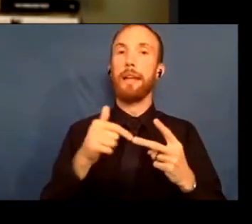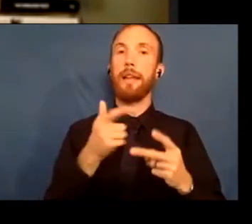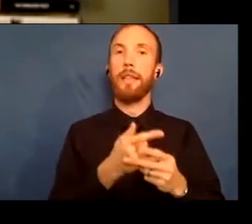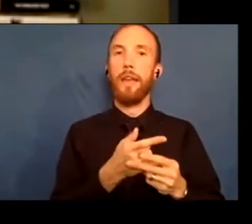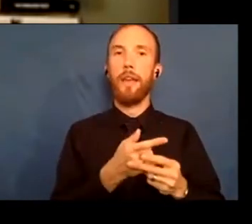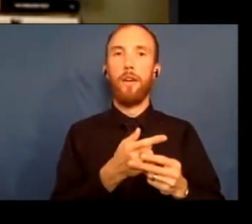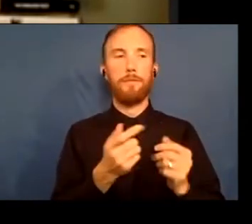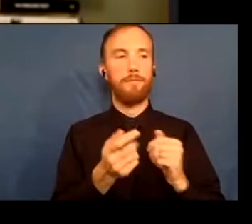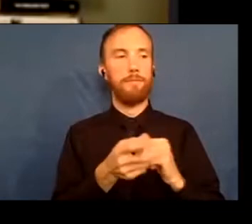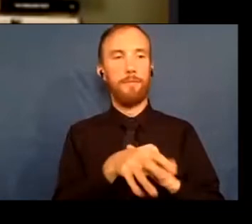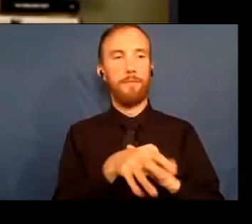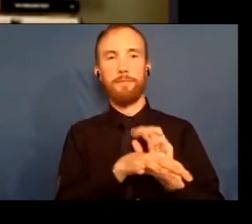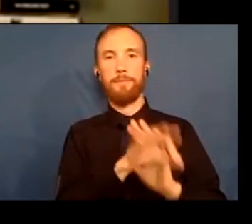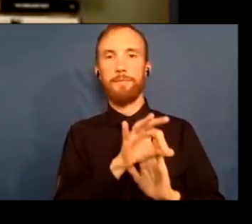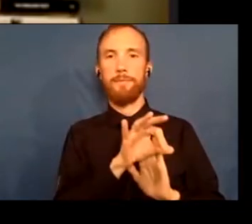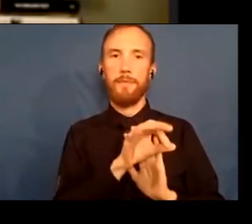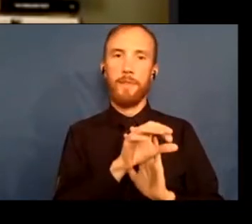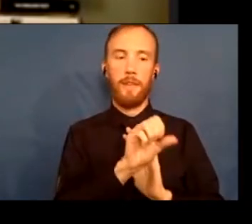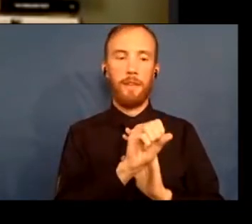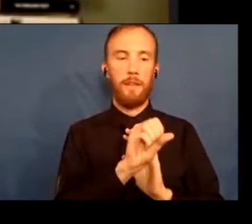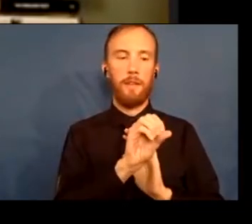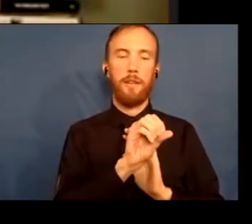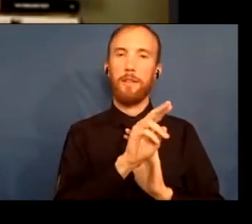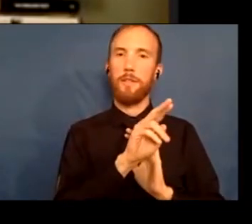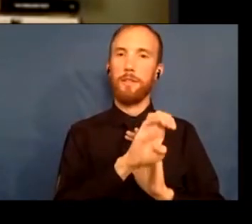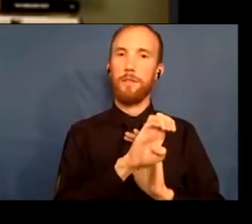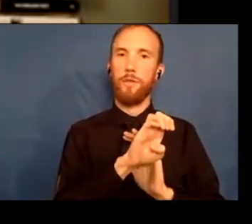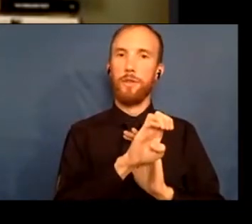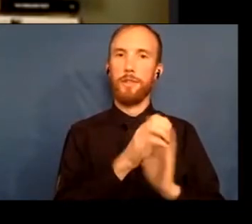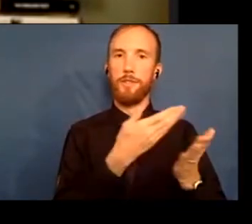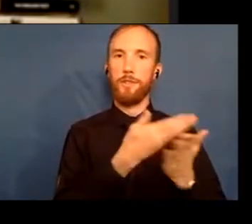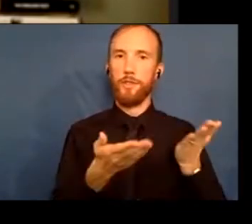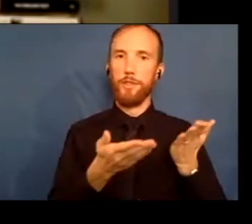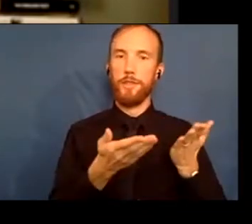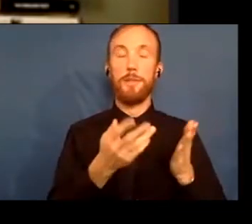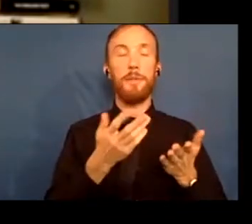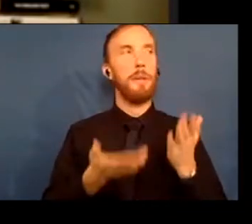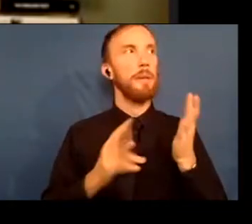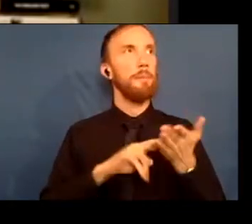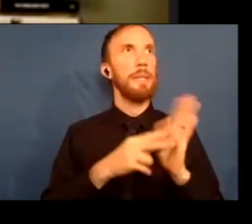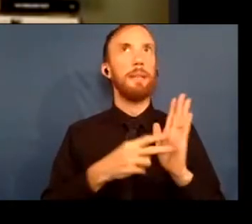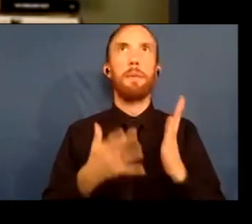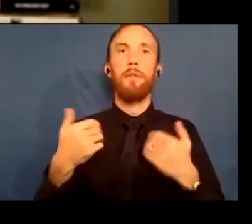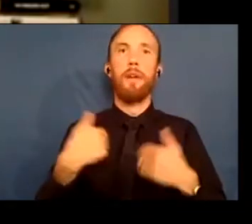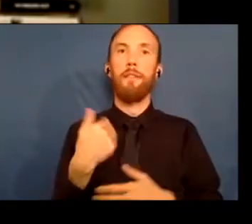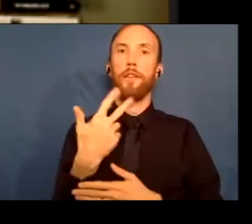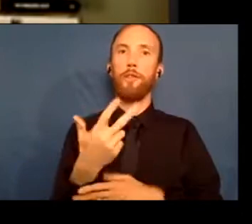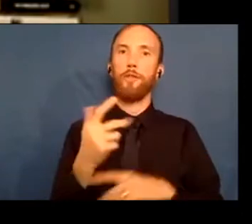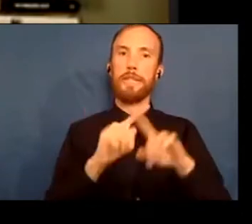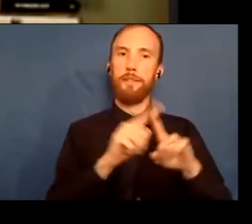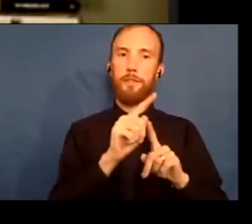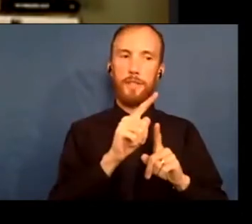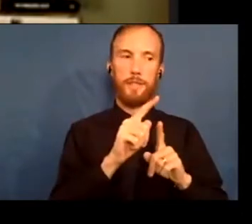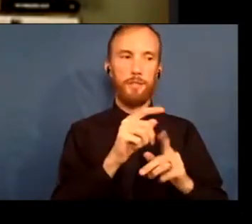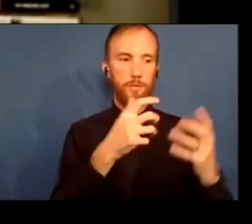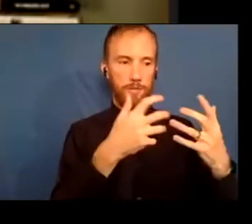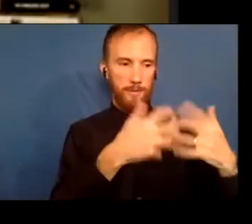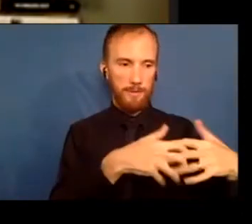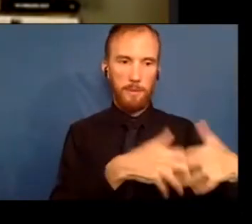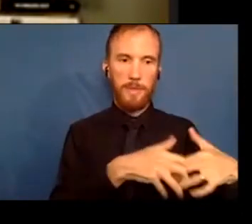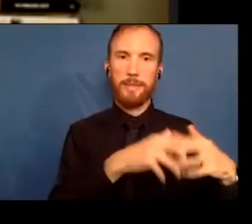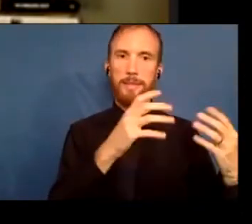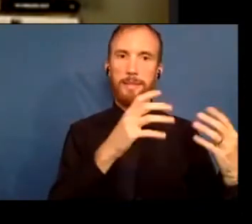three different suppliers for tires. That means that if one tire factory goes on